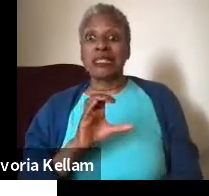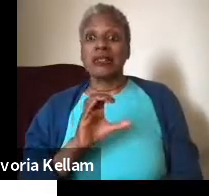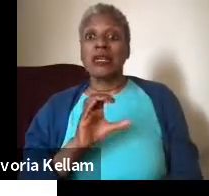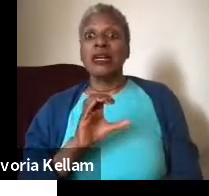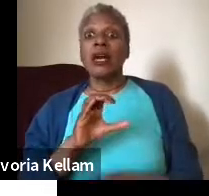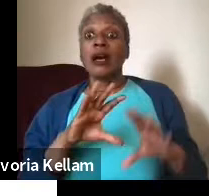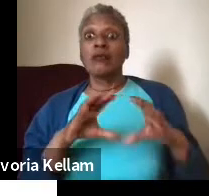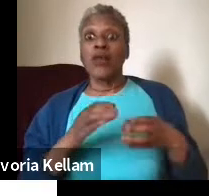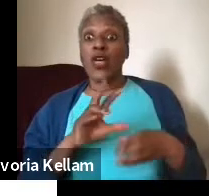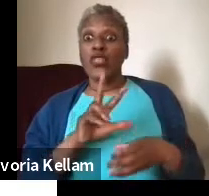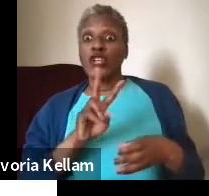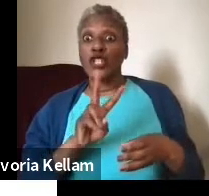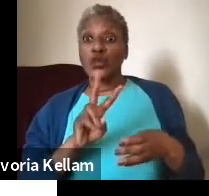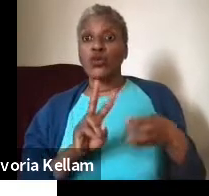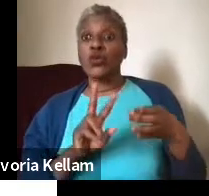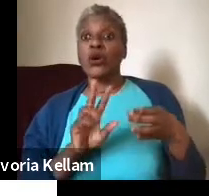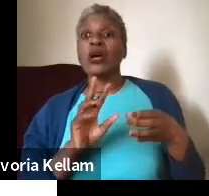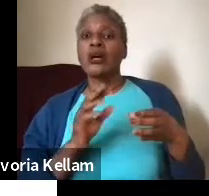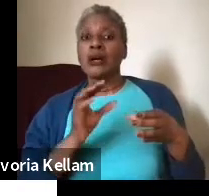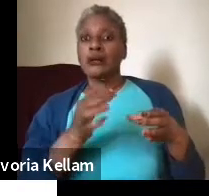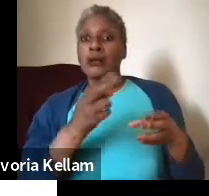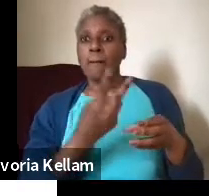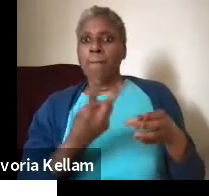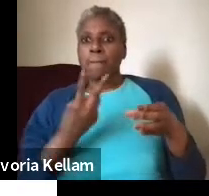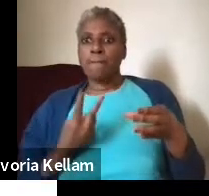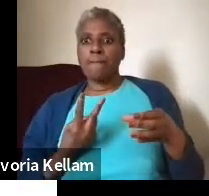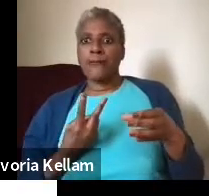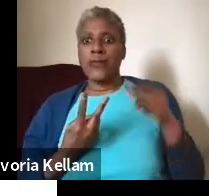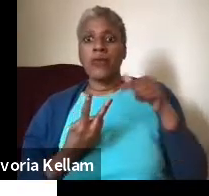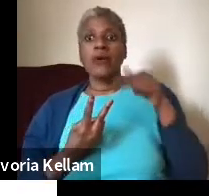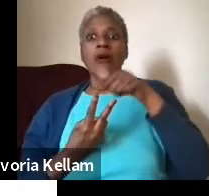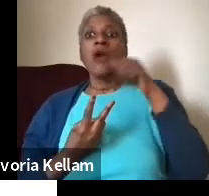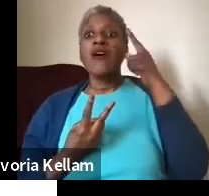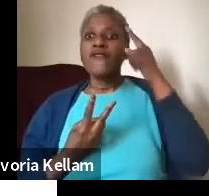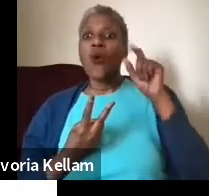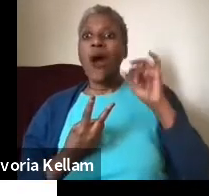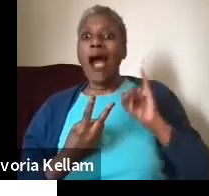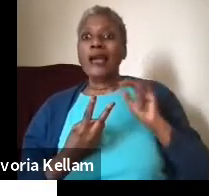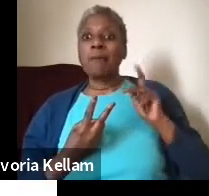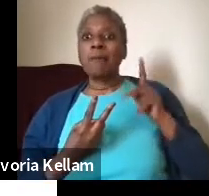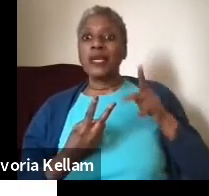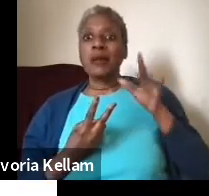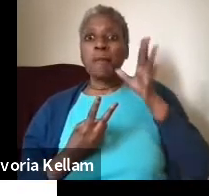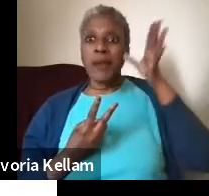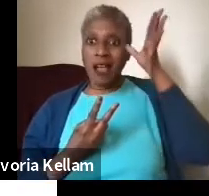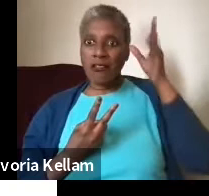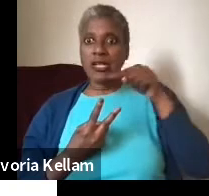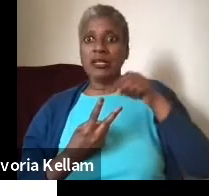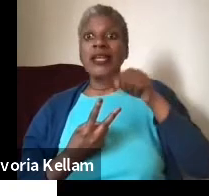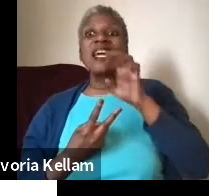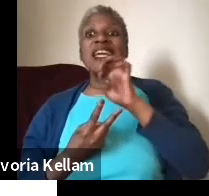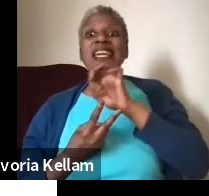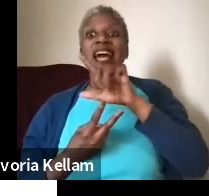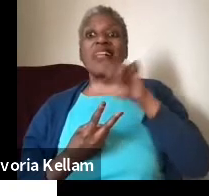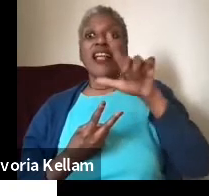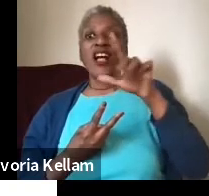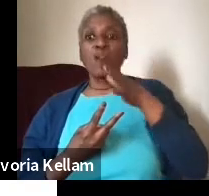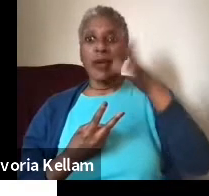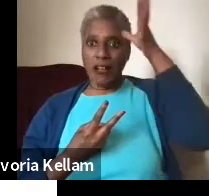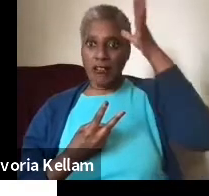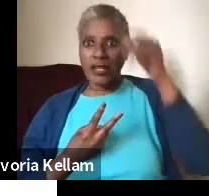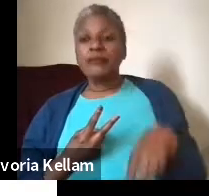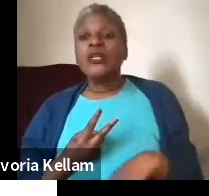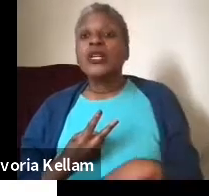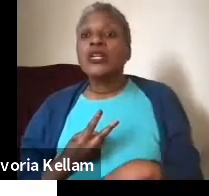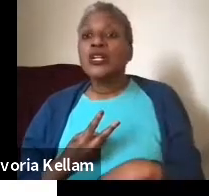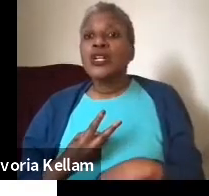parent of a student with an IEP and the other for a parent of an ELL student. You can read